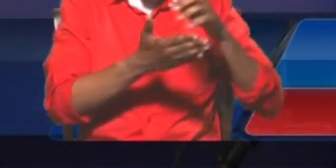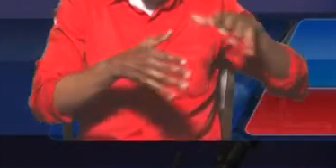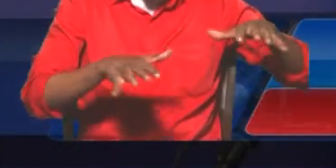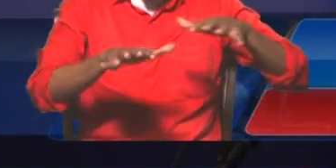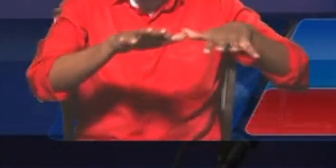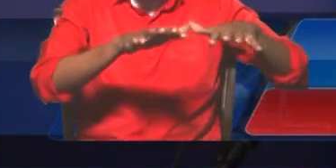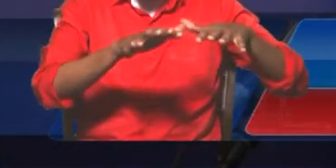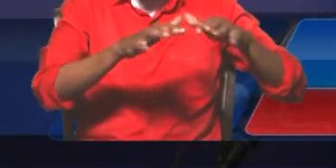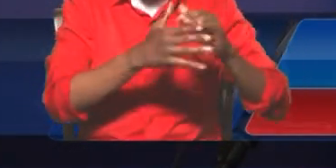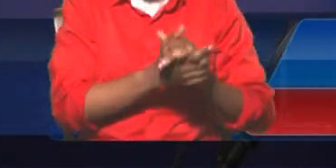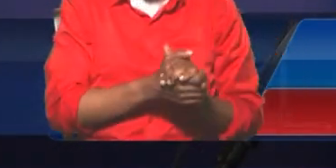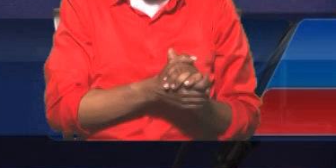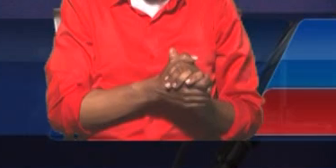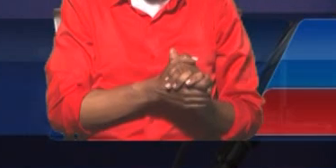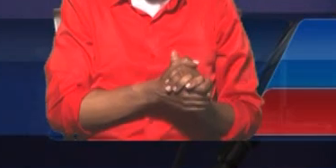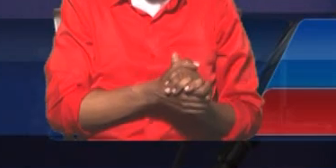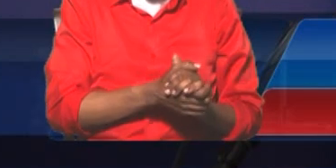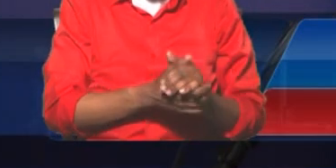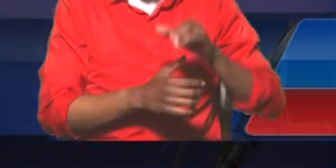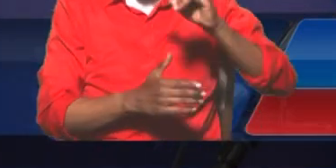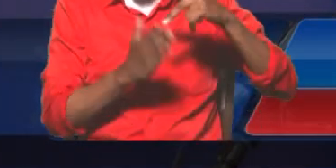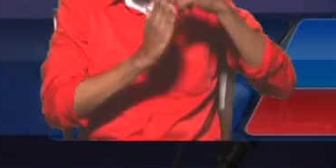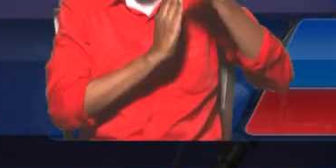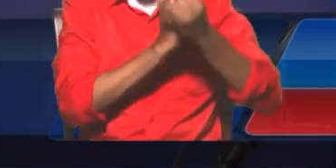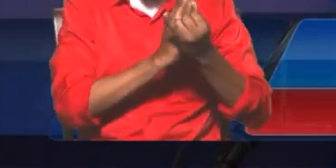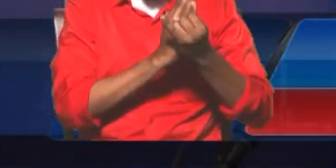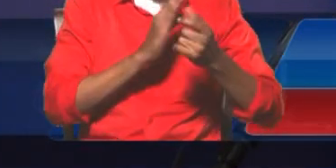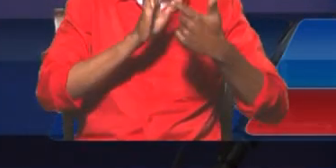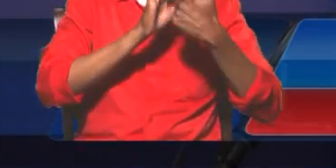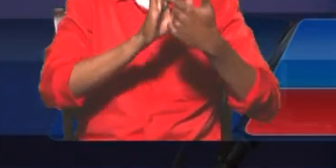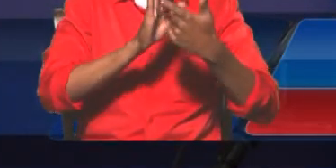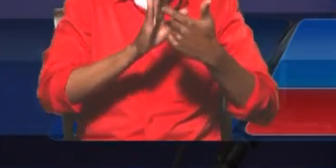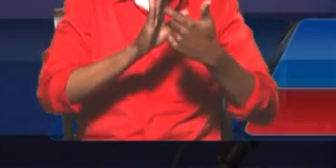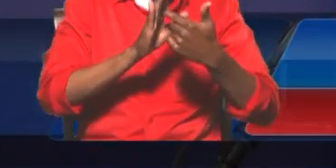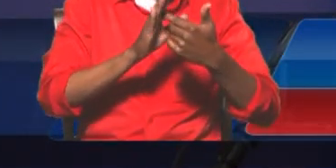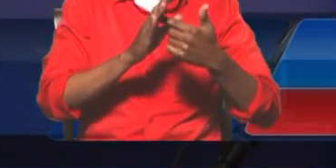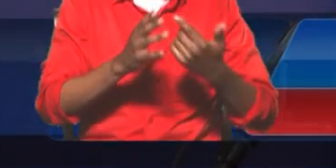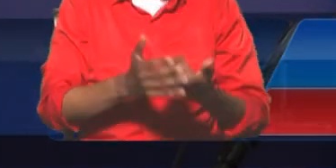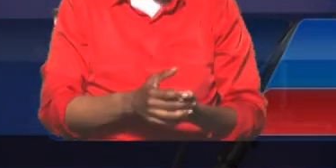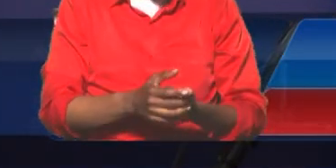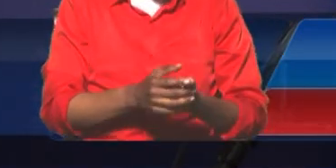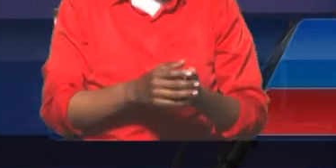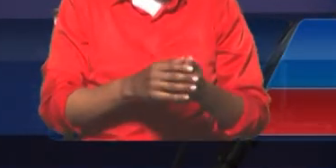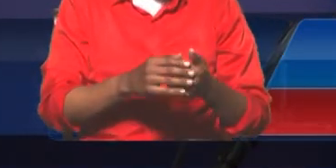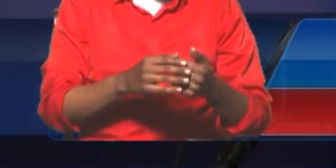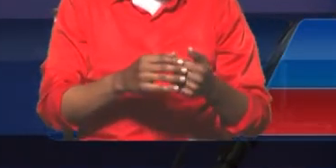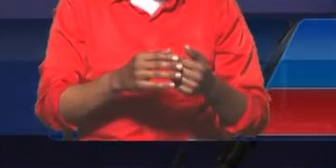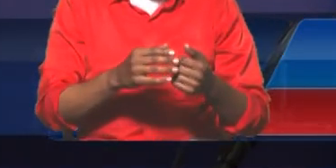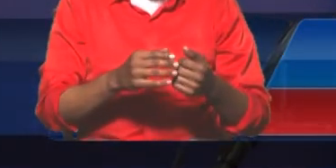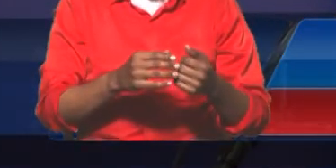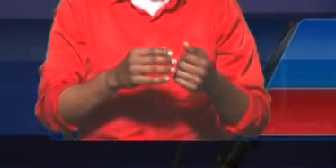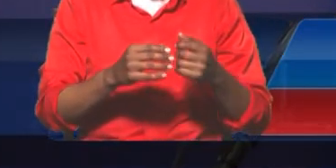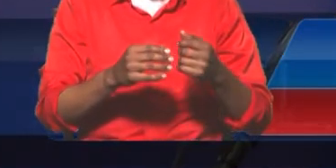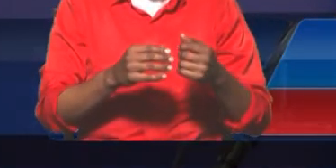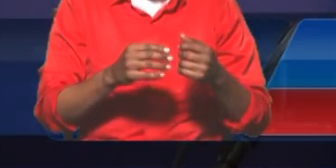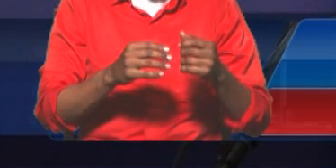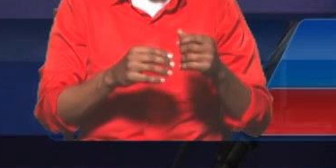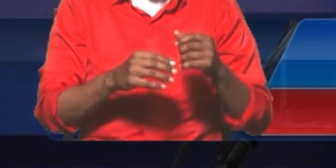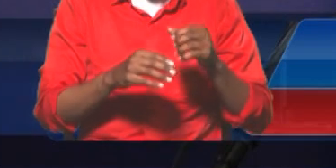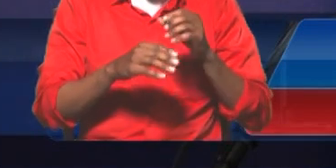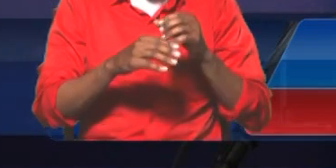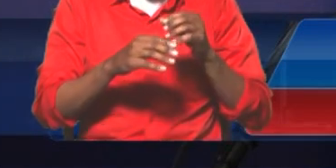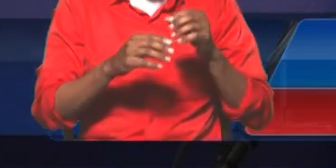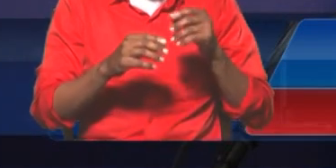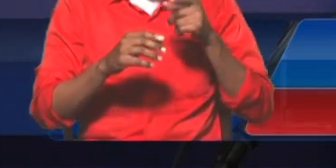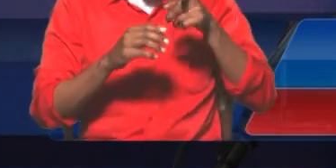Lighthouse project in the regional energy market would be to demonstrate scalability of offshore wind in the Caribbean. Again, it's just a reality of what it